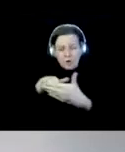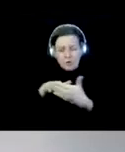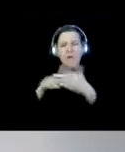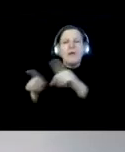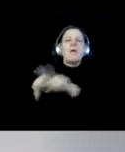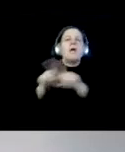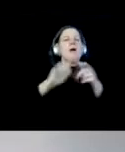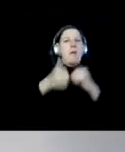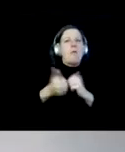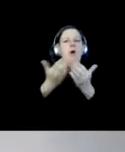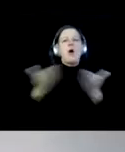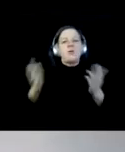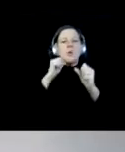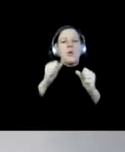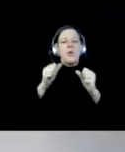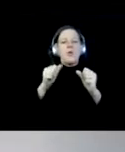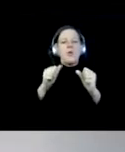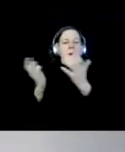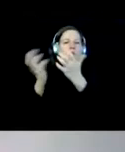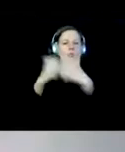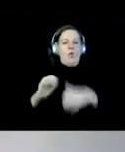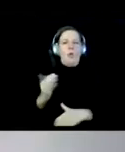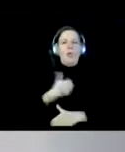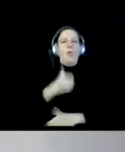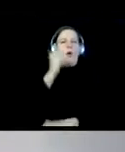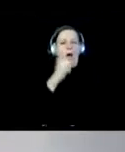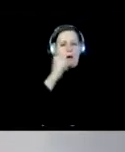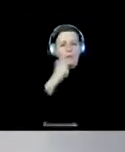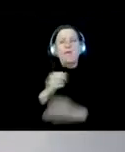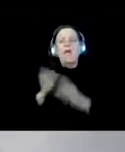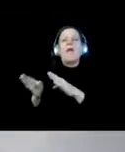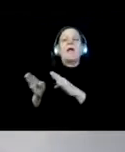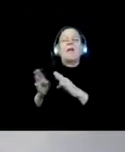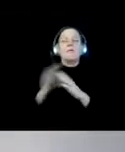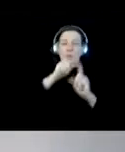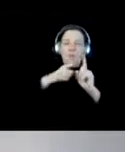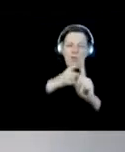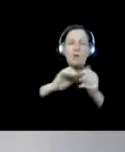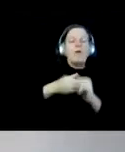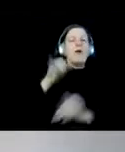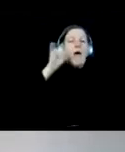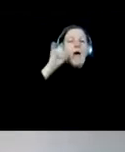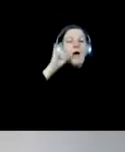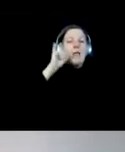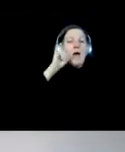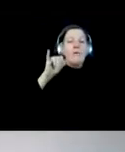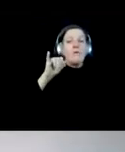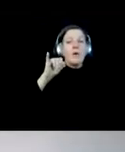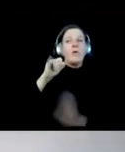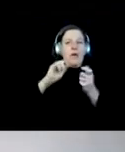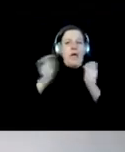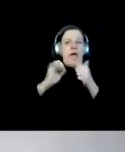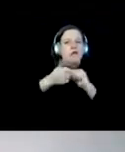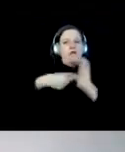choreograph our everyday, in particular, the ways that the iPhone has changed the way that we gesture in the world. And there's a